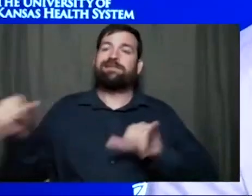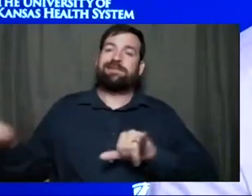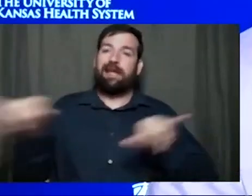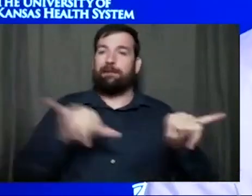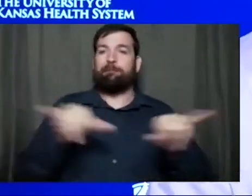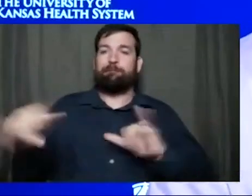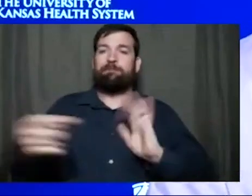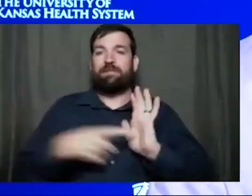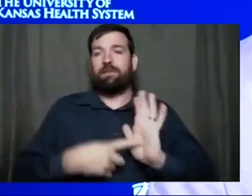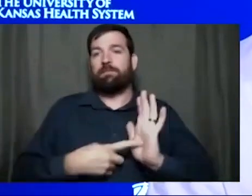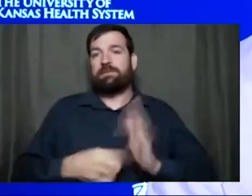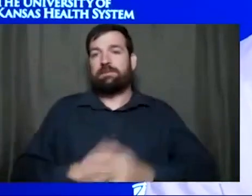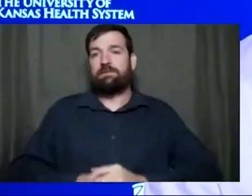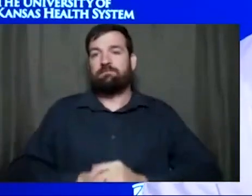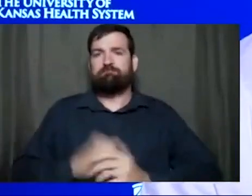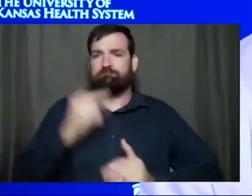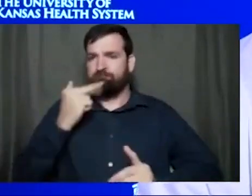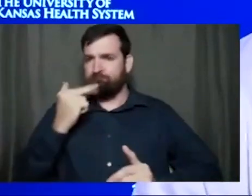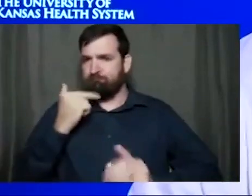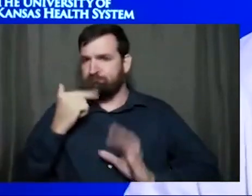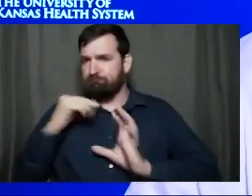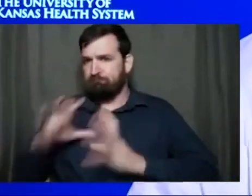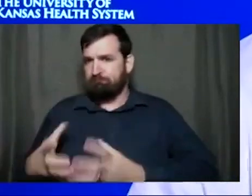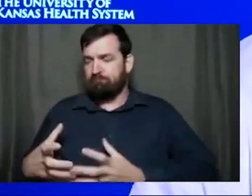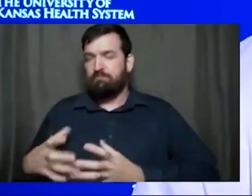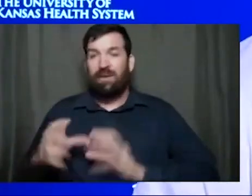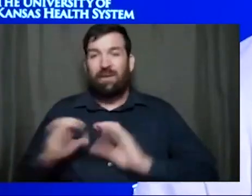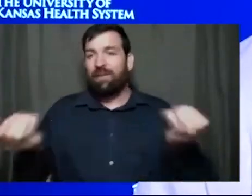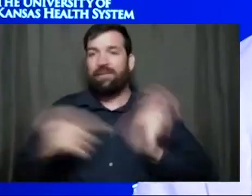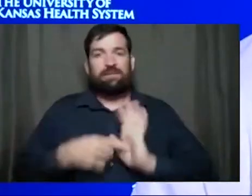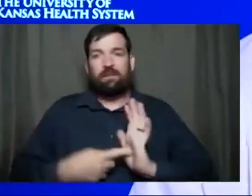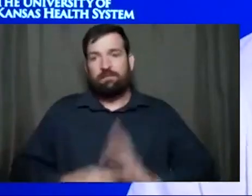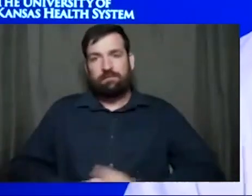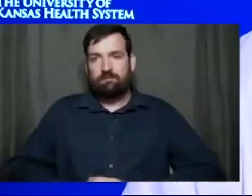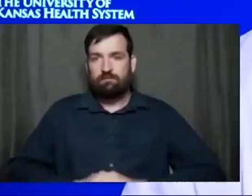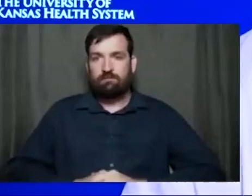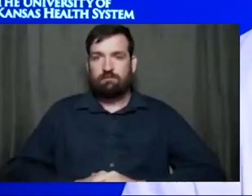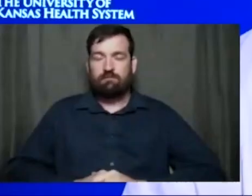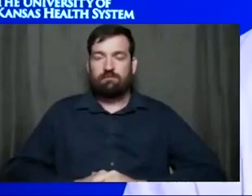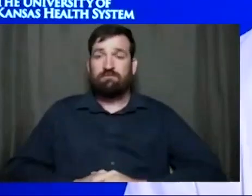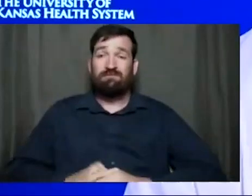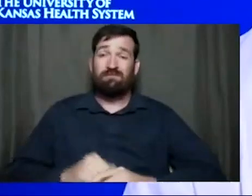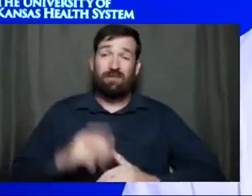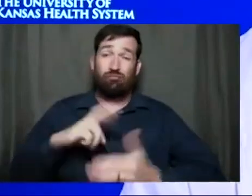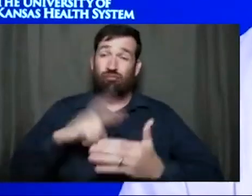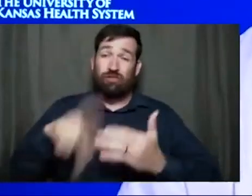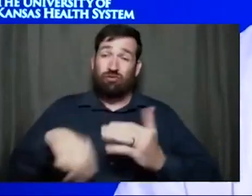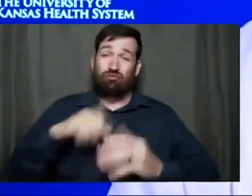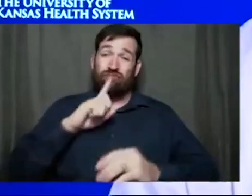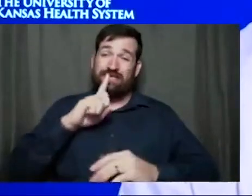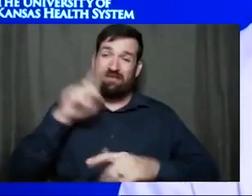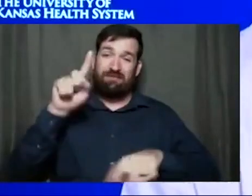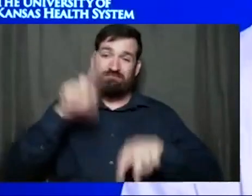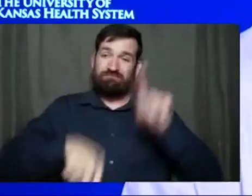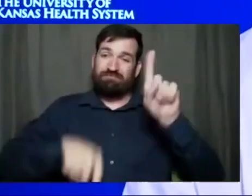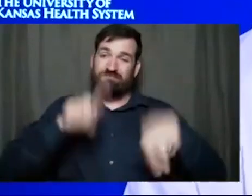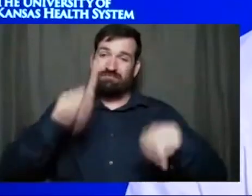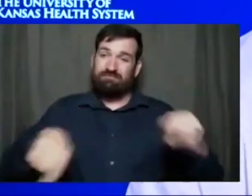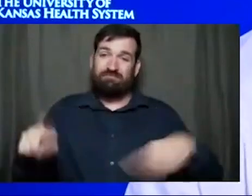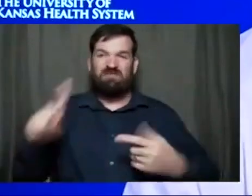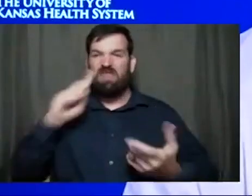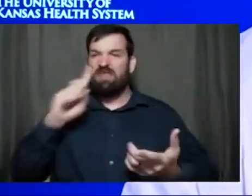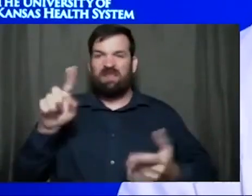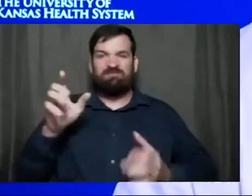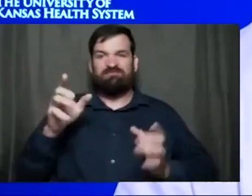and a smaller number did have no symptoms at all. So the results are really variable, and I think it will depend on that